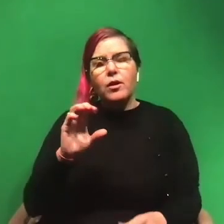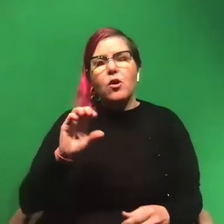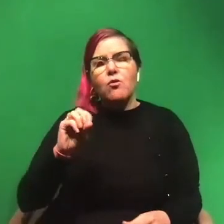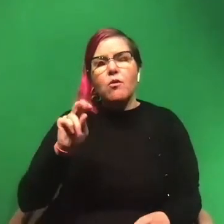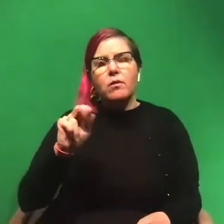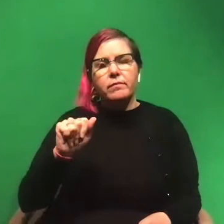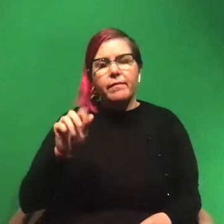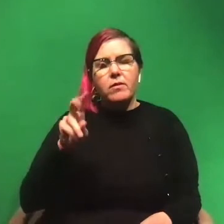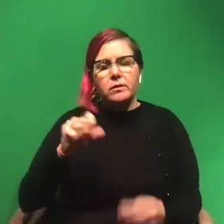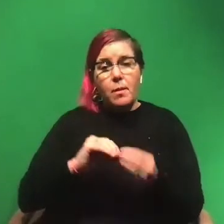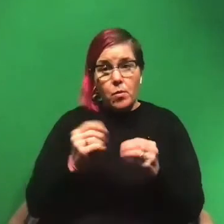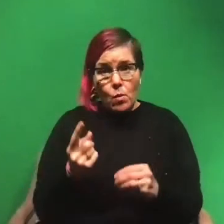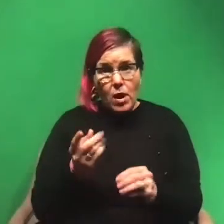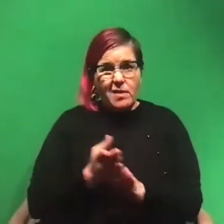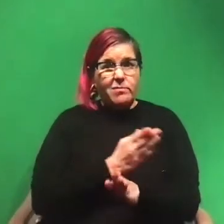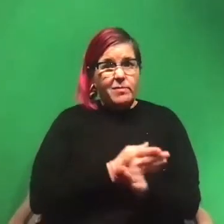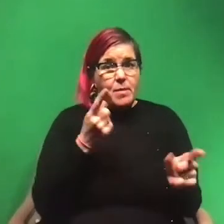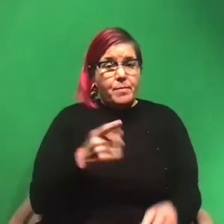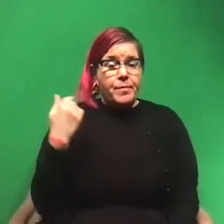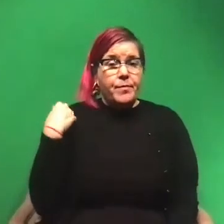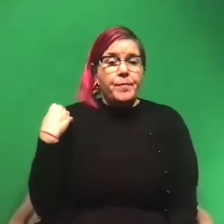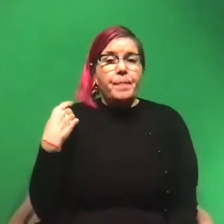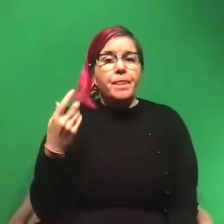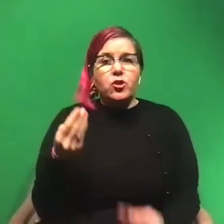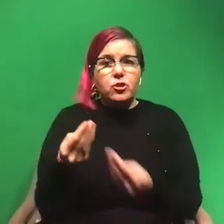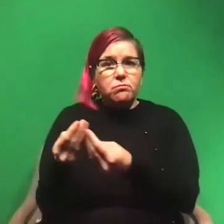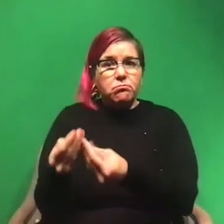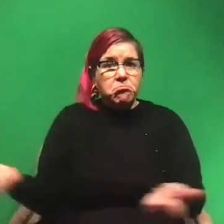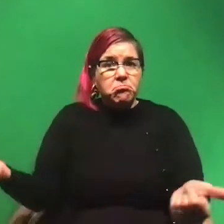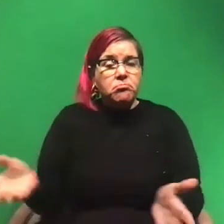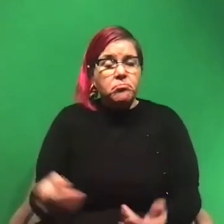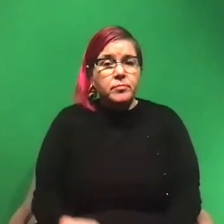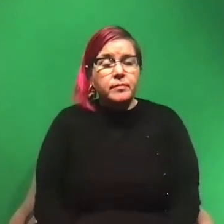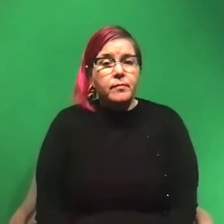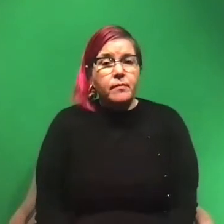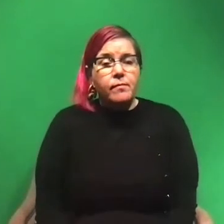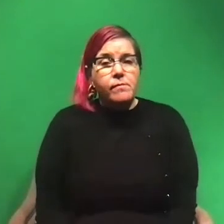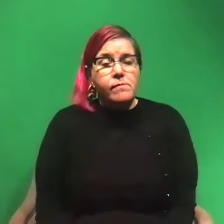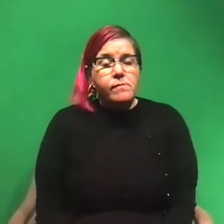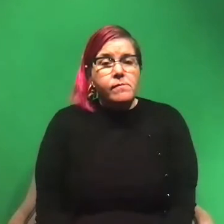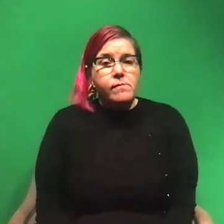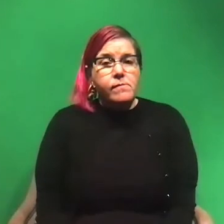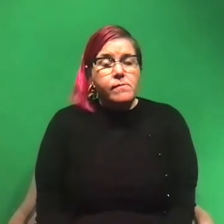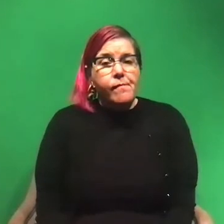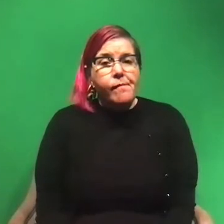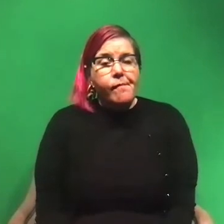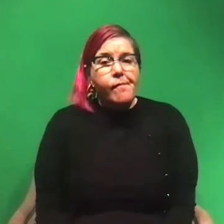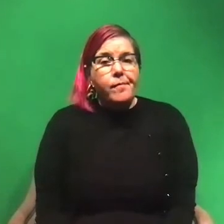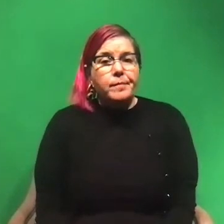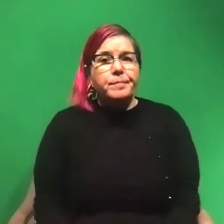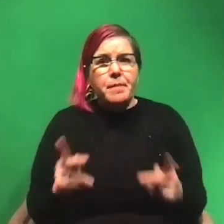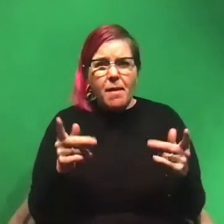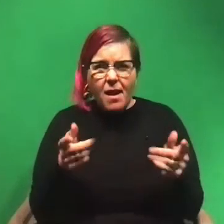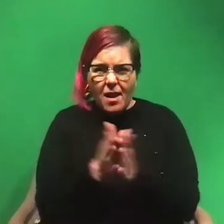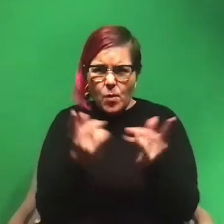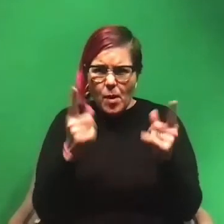before, it just sort of disappeared. I think that's really the term that people are using now. When people ask like, what happened to the first one,